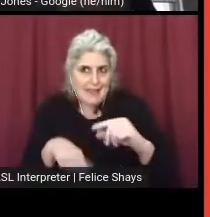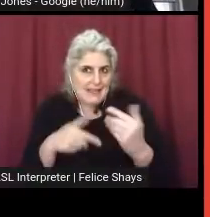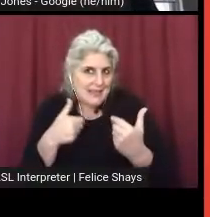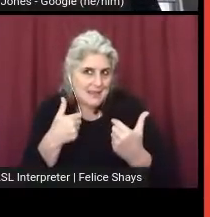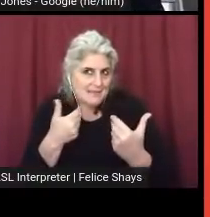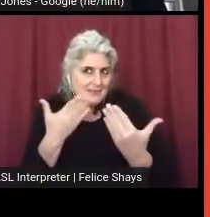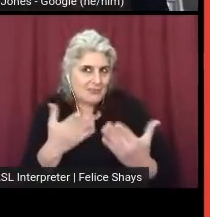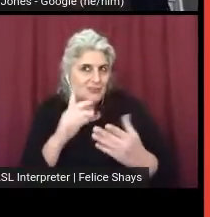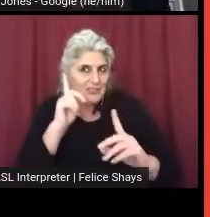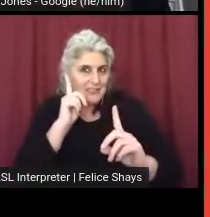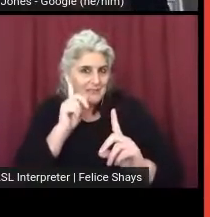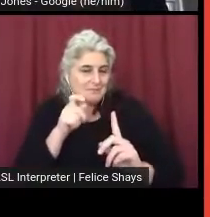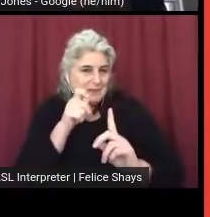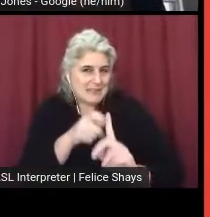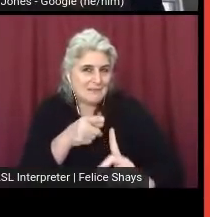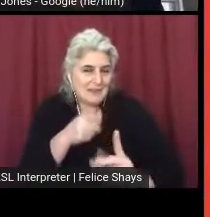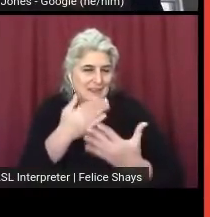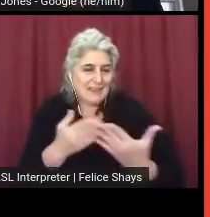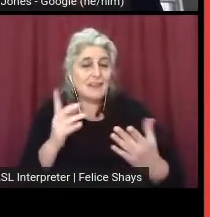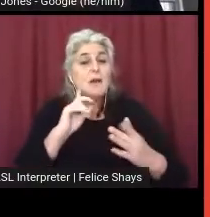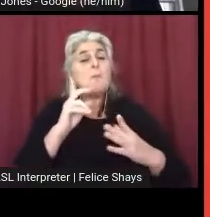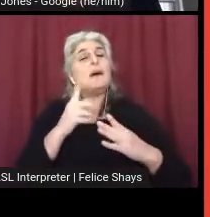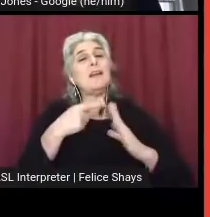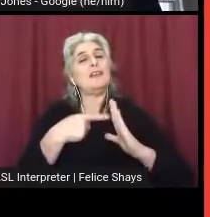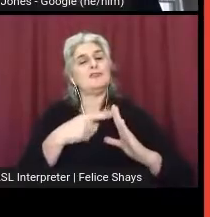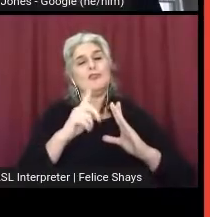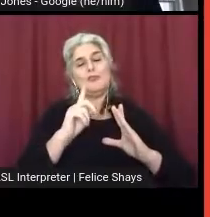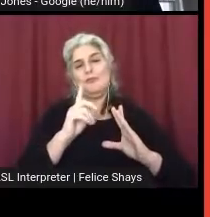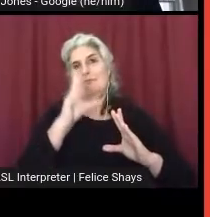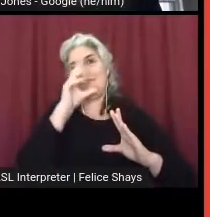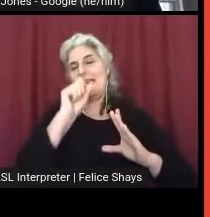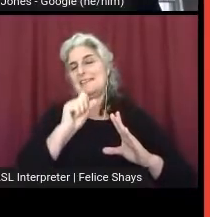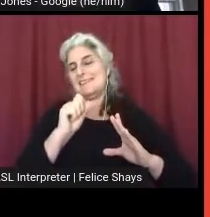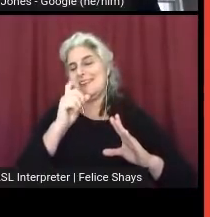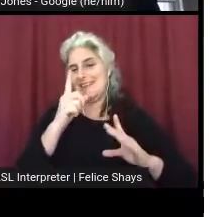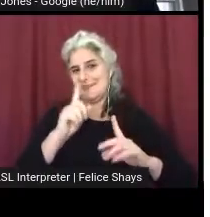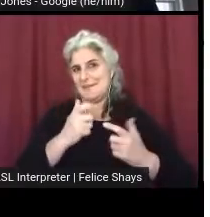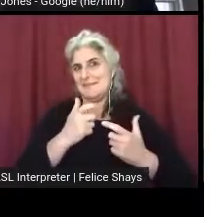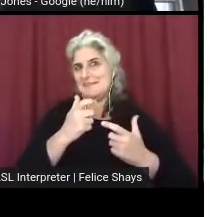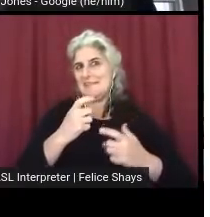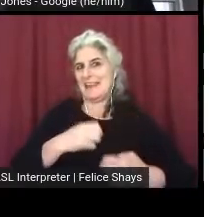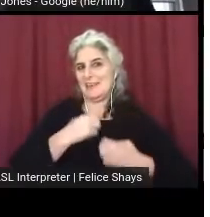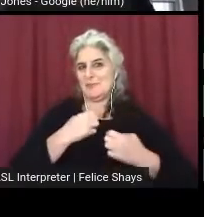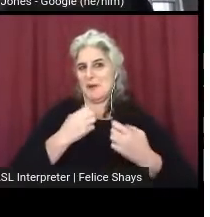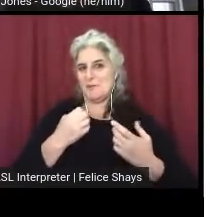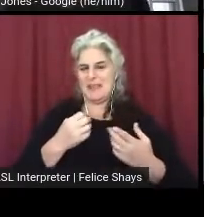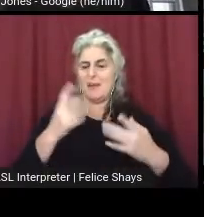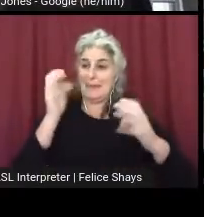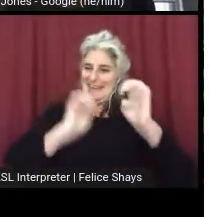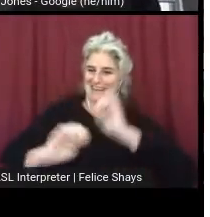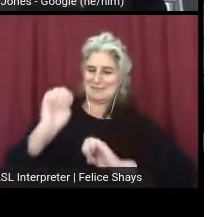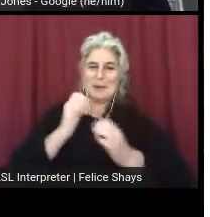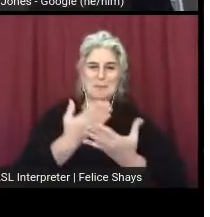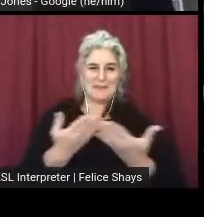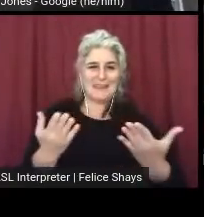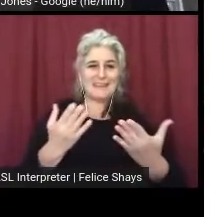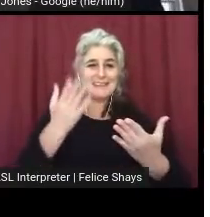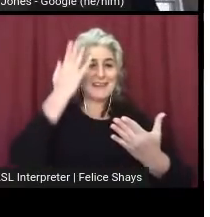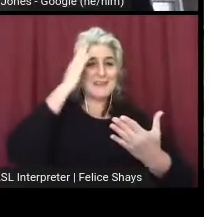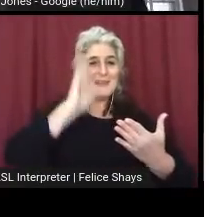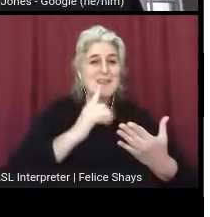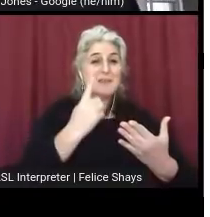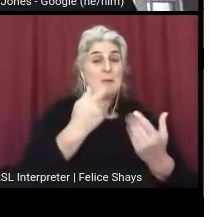share just two stories of experimentation, one small and one large. My team started